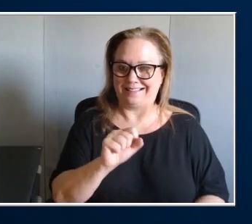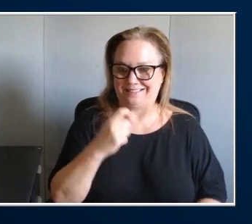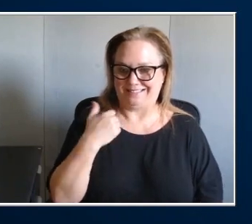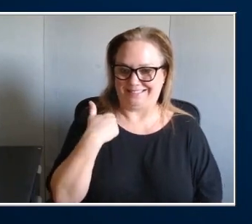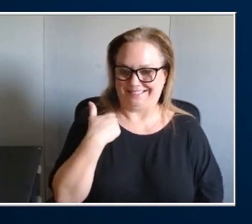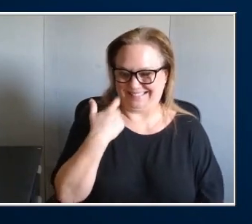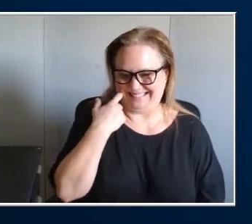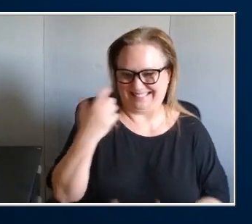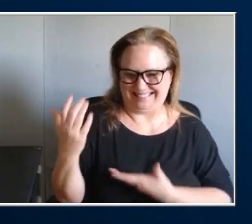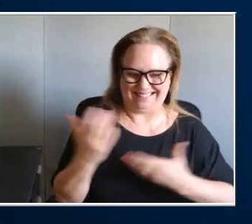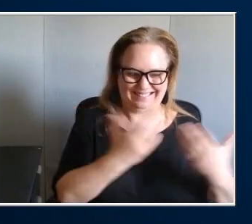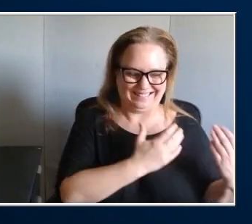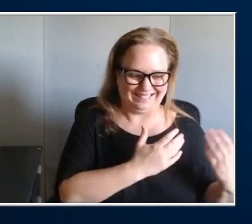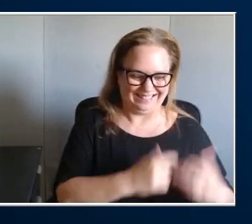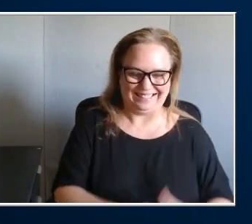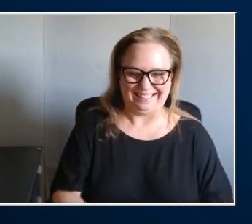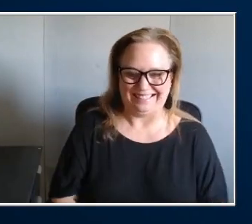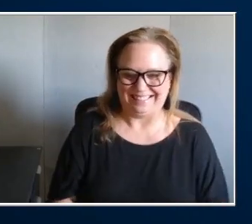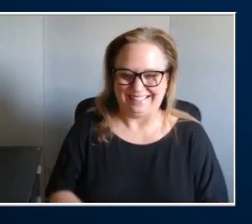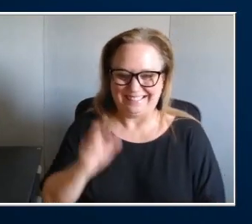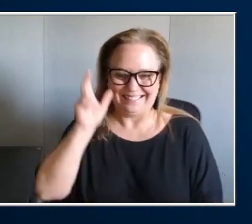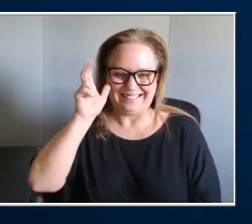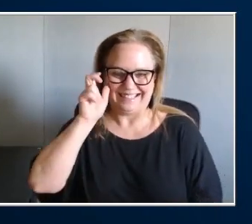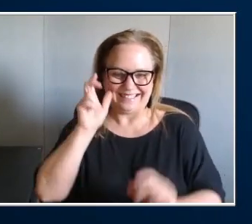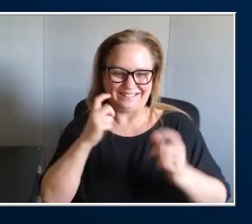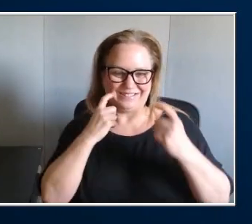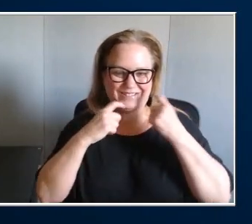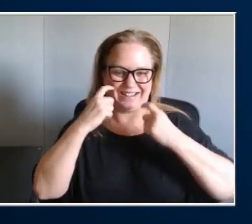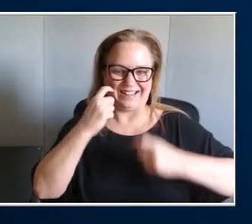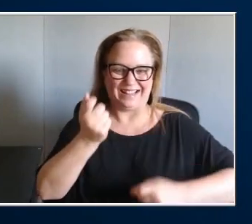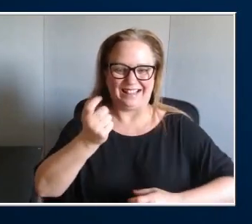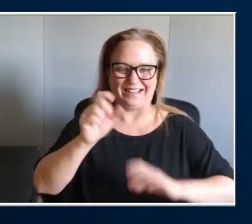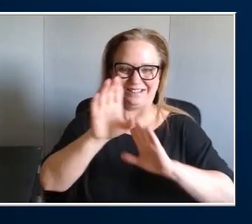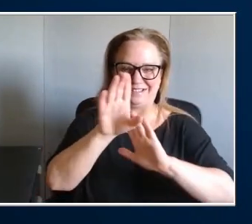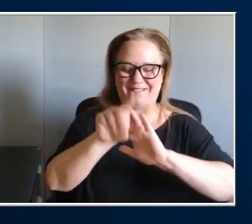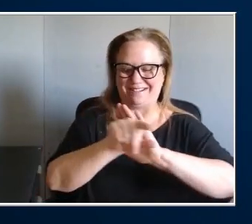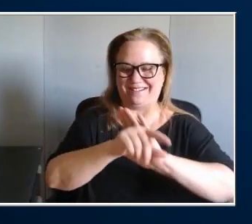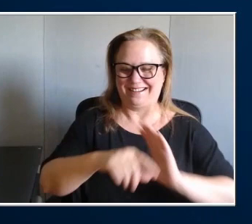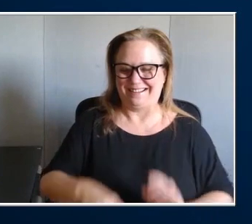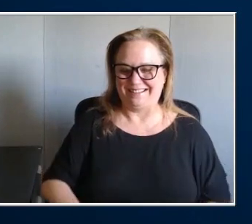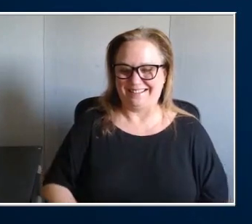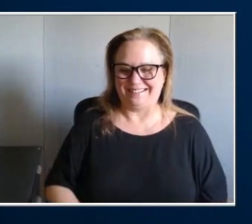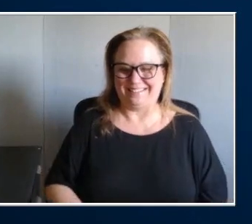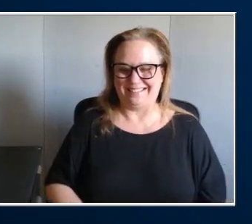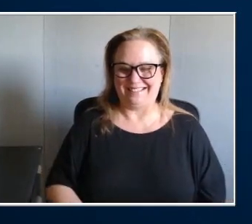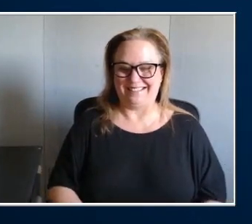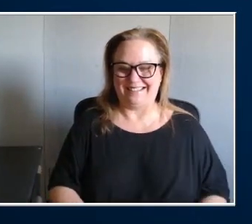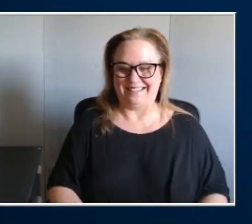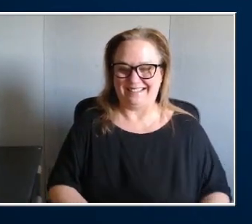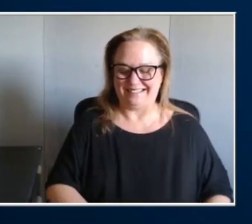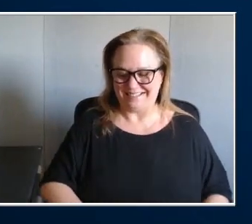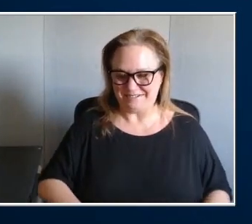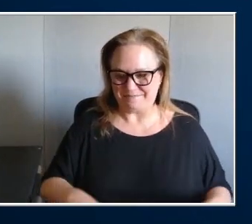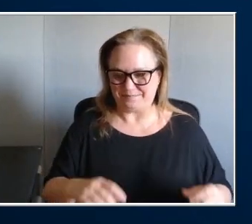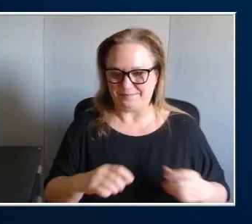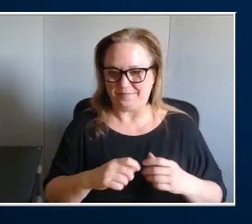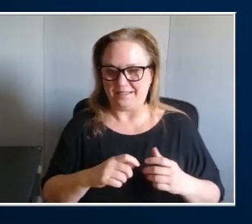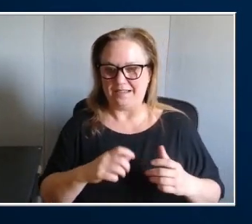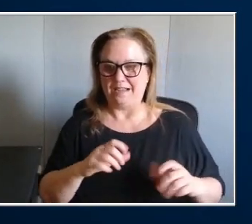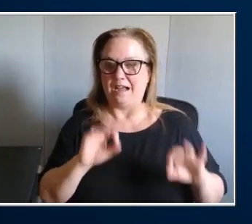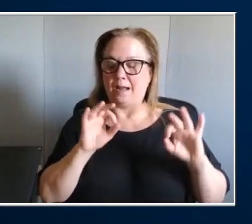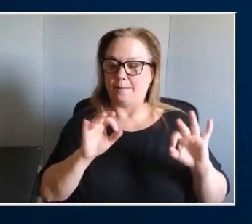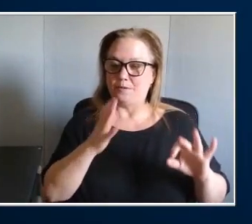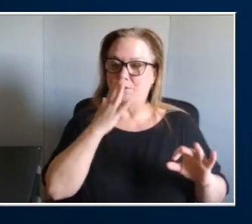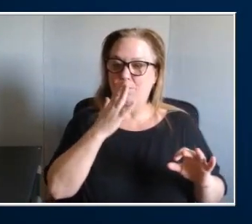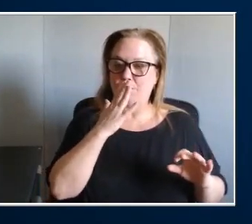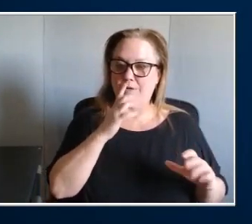ago. Yeah, I heard him crying a little bit in the back, so I went and got him. But I'm doing really